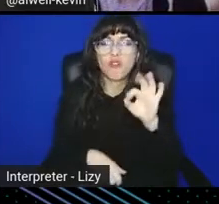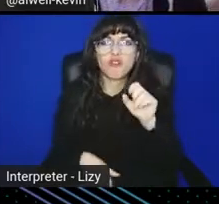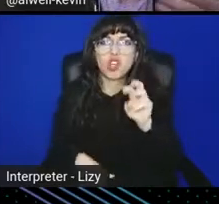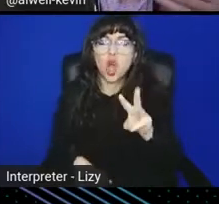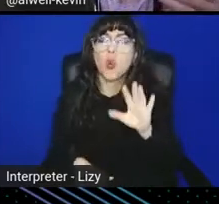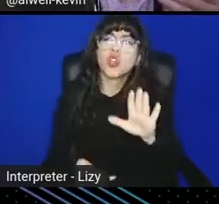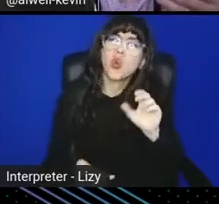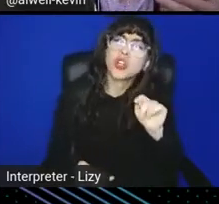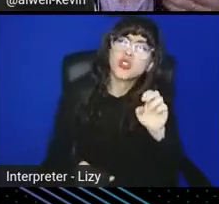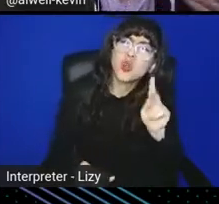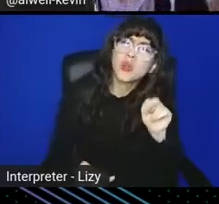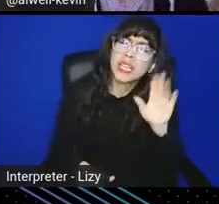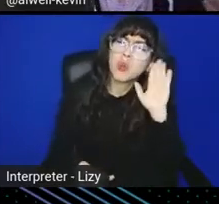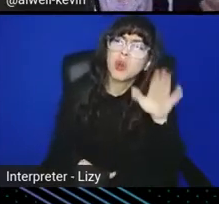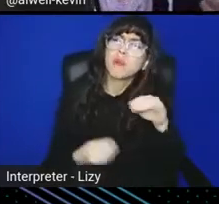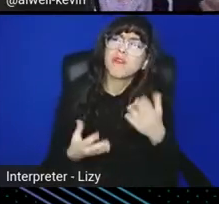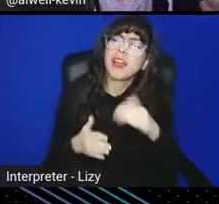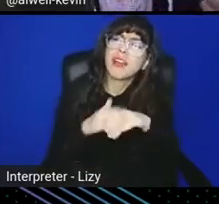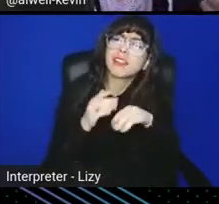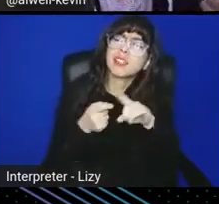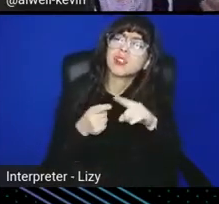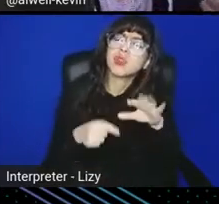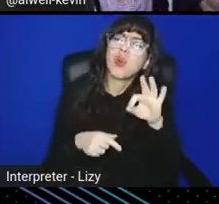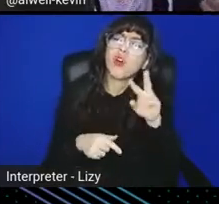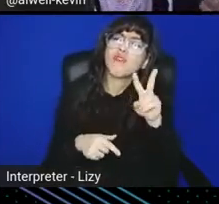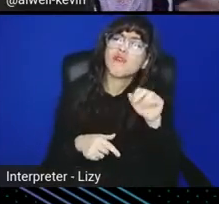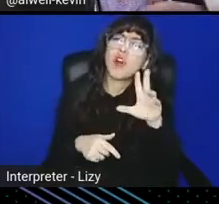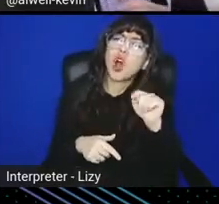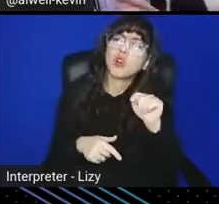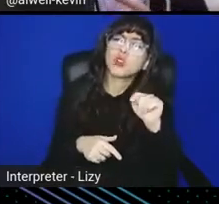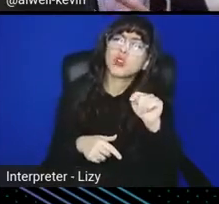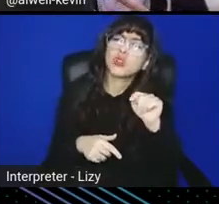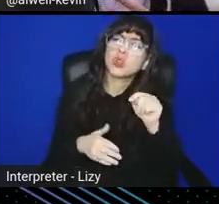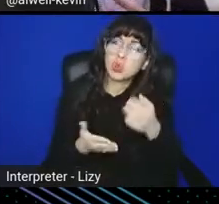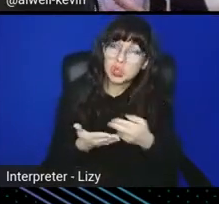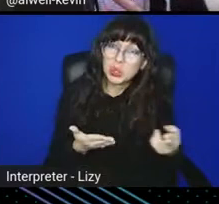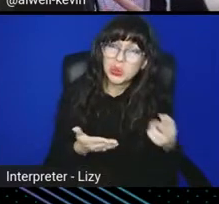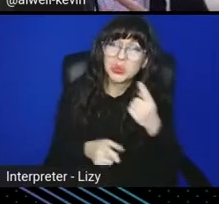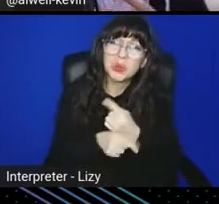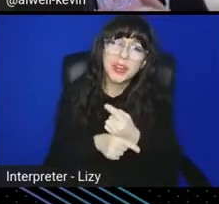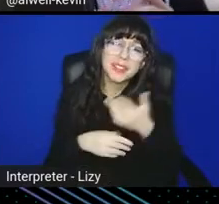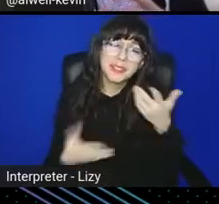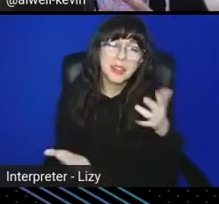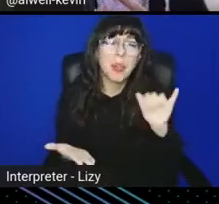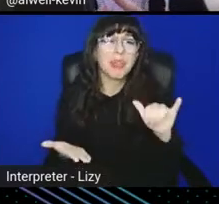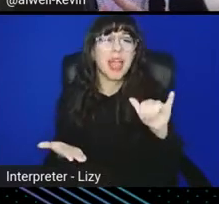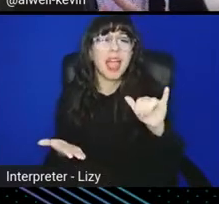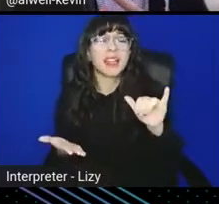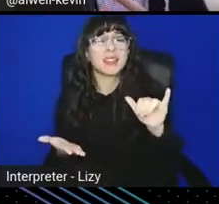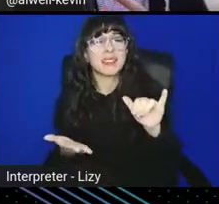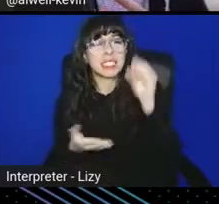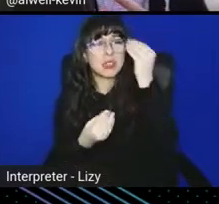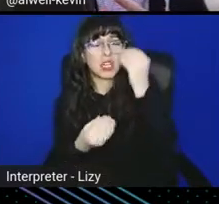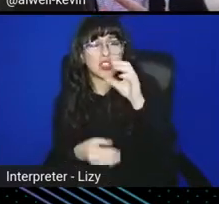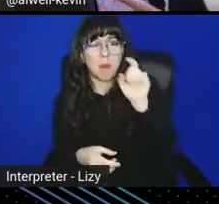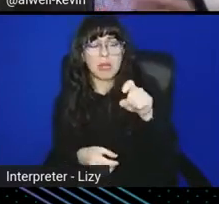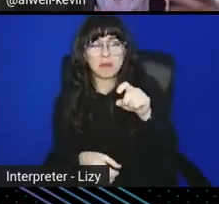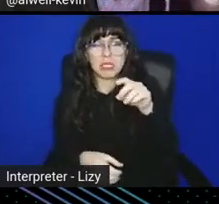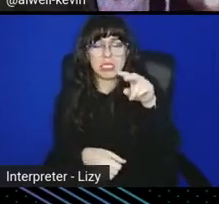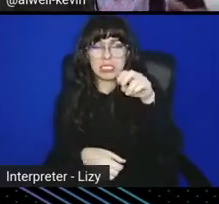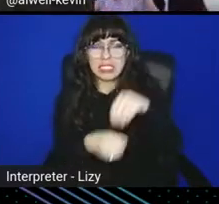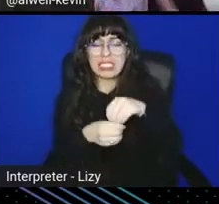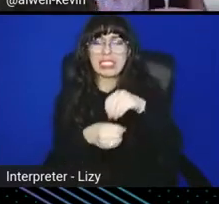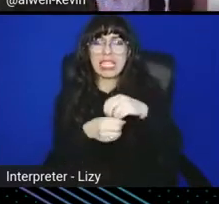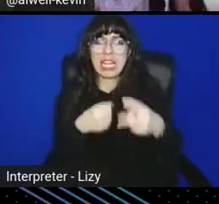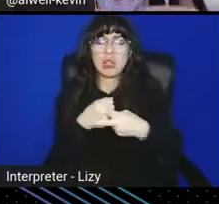access to some Vault resources, right? And so that credential has to be stored inside of the repository under your